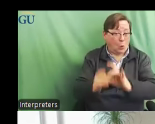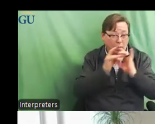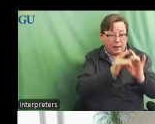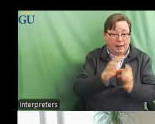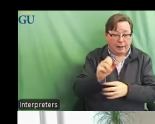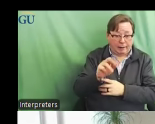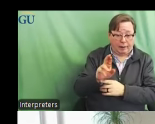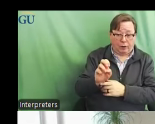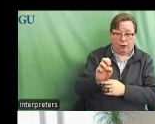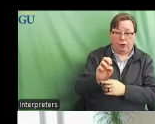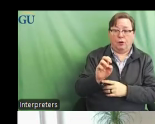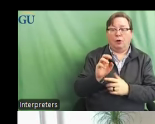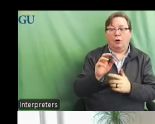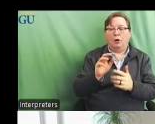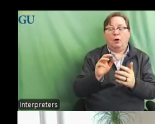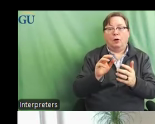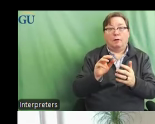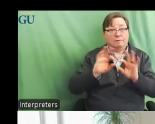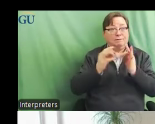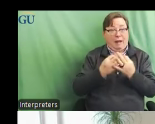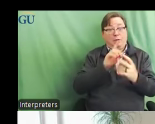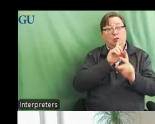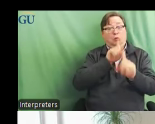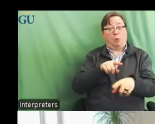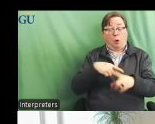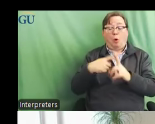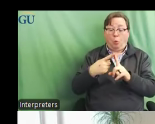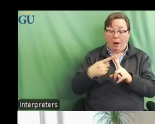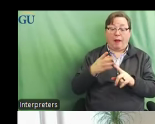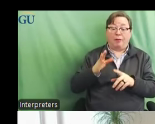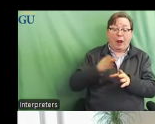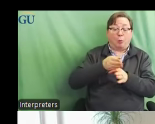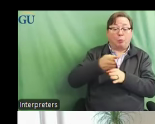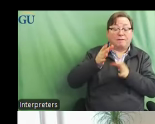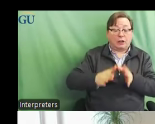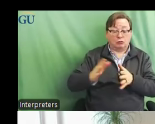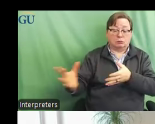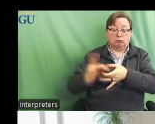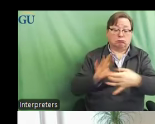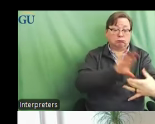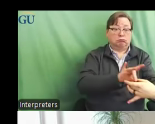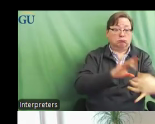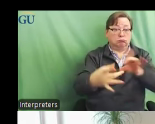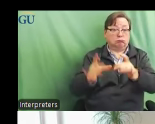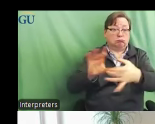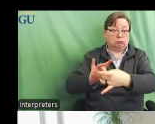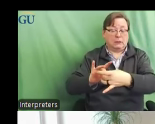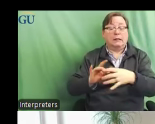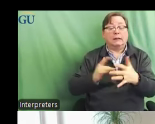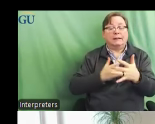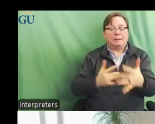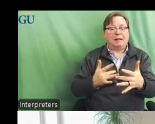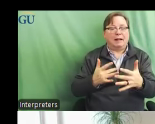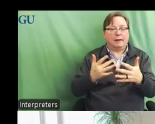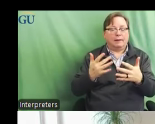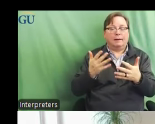when there is coordination of care between professionals, there tends to be less loss when the care